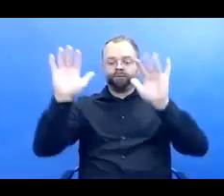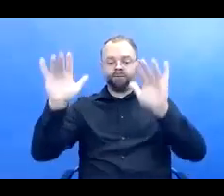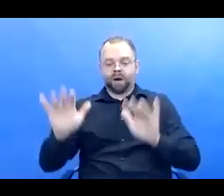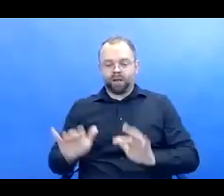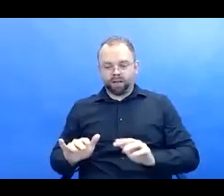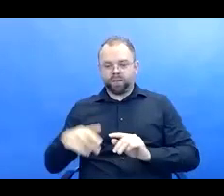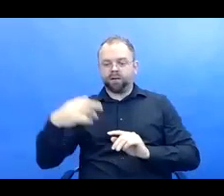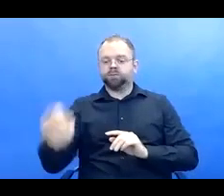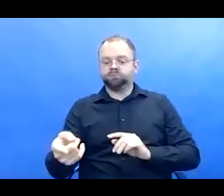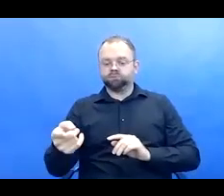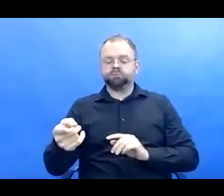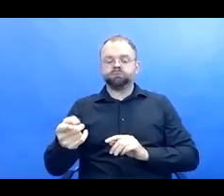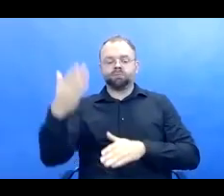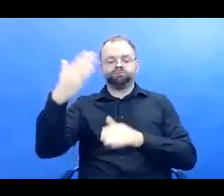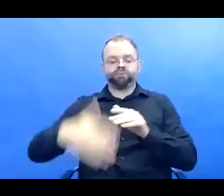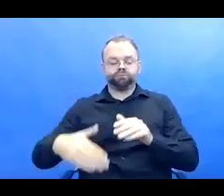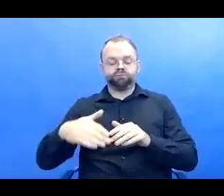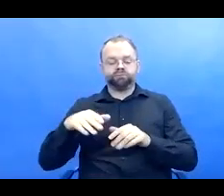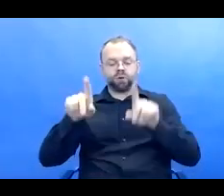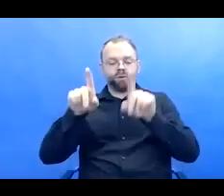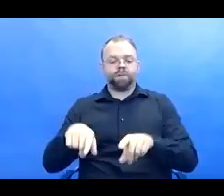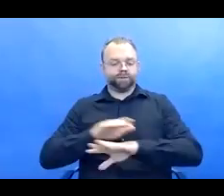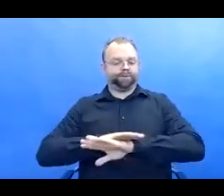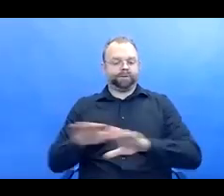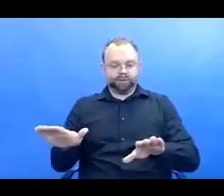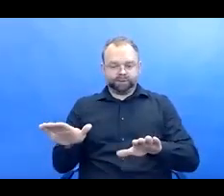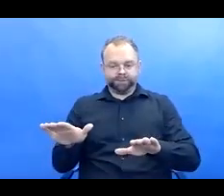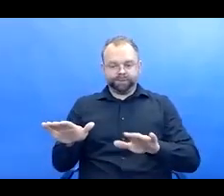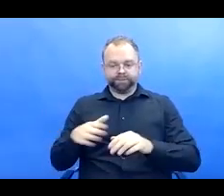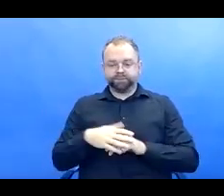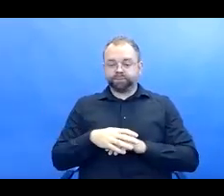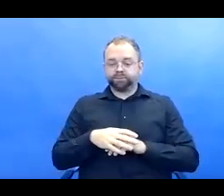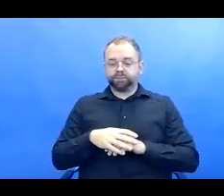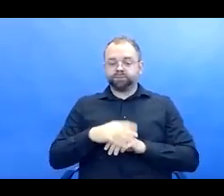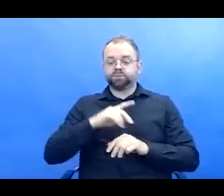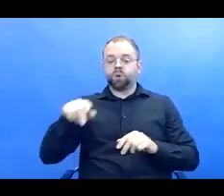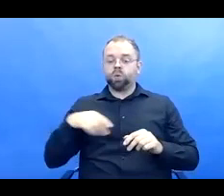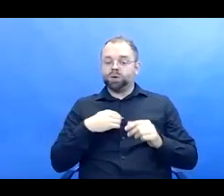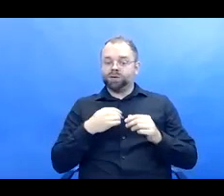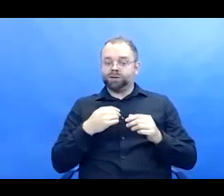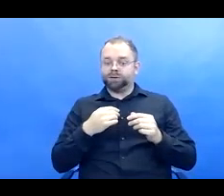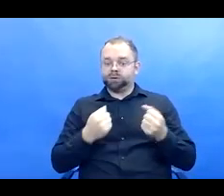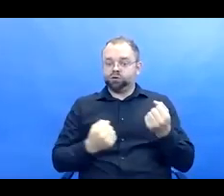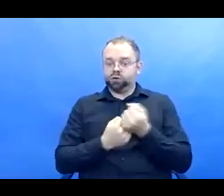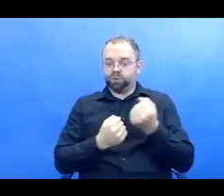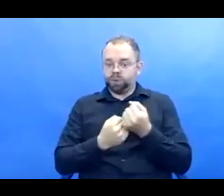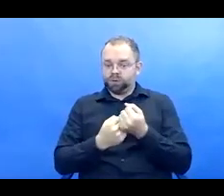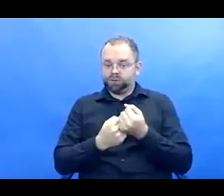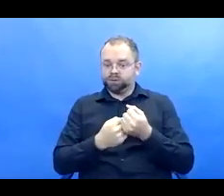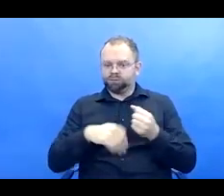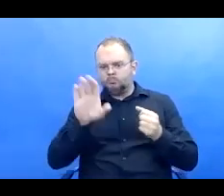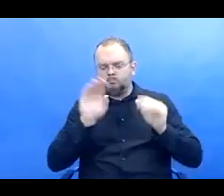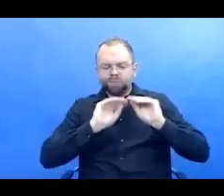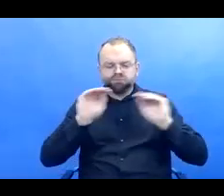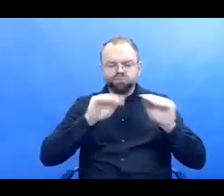we need to take into consideration? And I think if you look at Namibia or Mauritius, one of the key aspects is that from